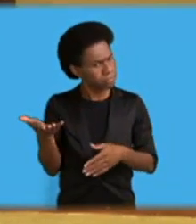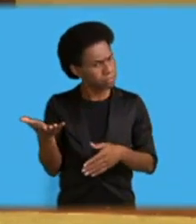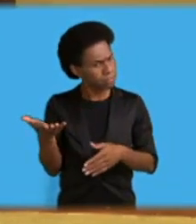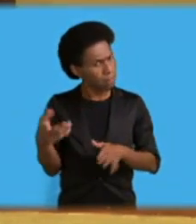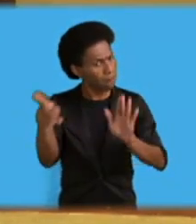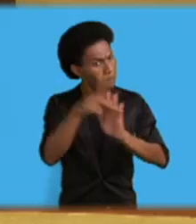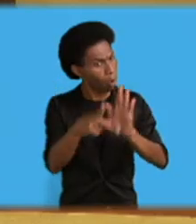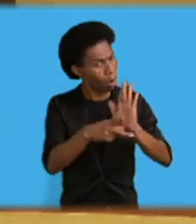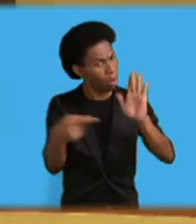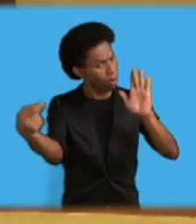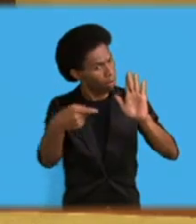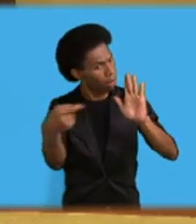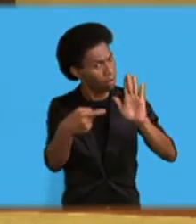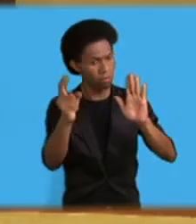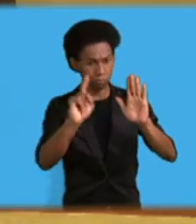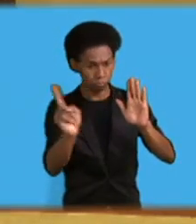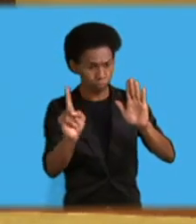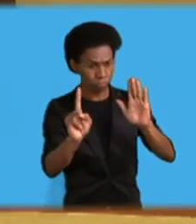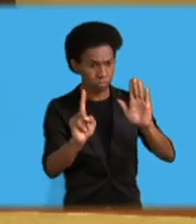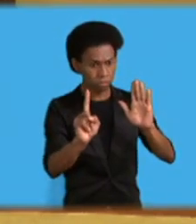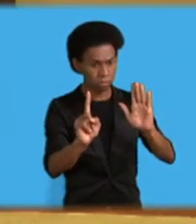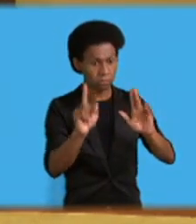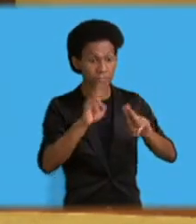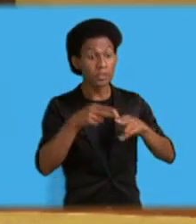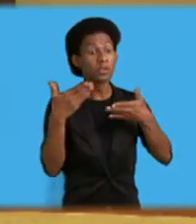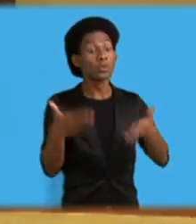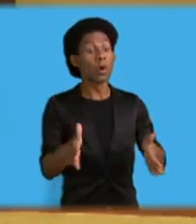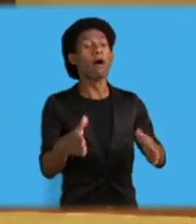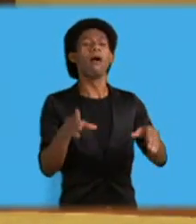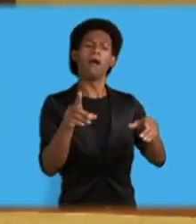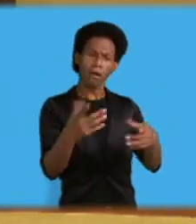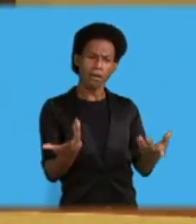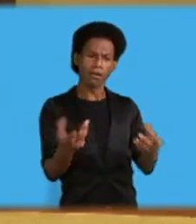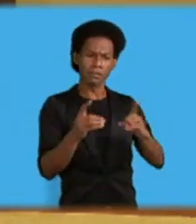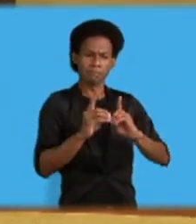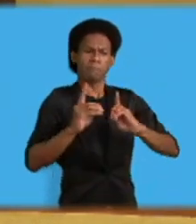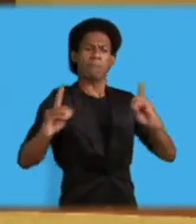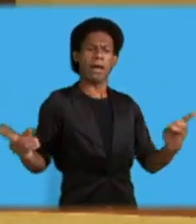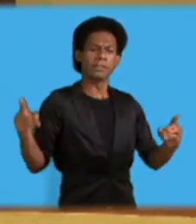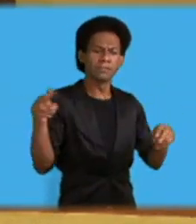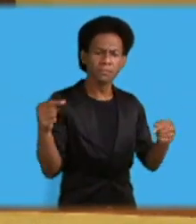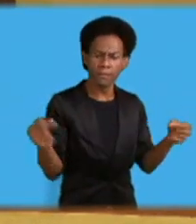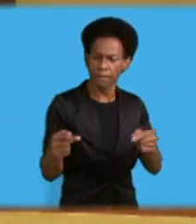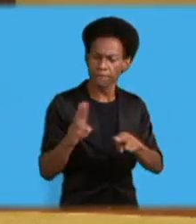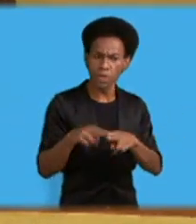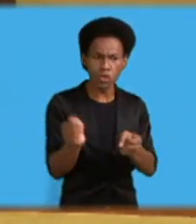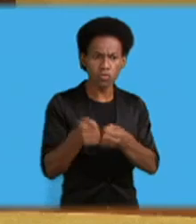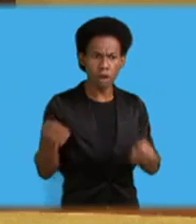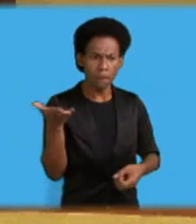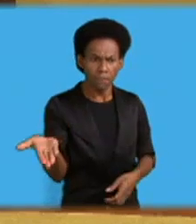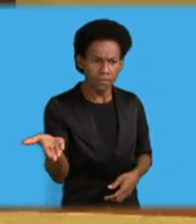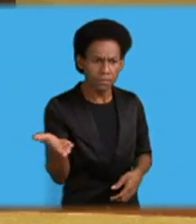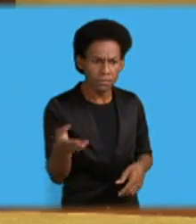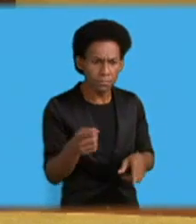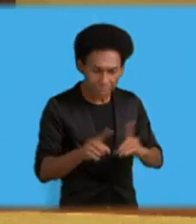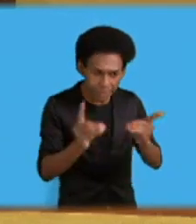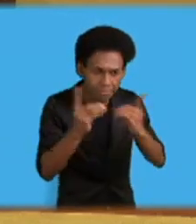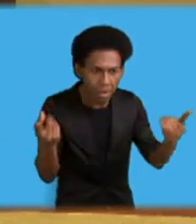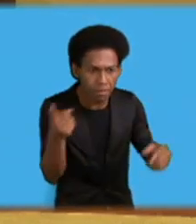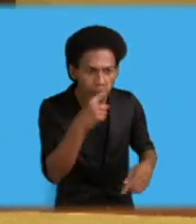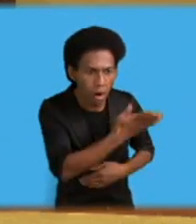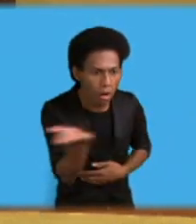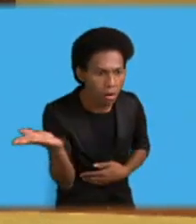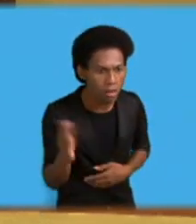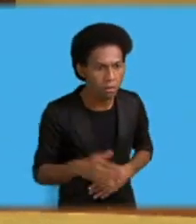Airways discriminates against a particular newspaper, which means discrimination against the people of this country, people who want